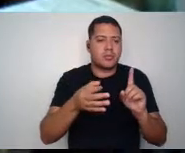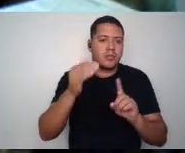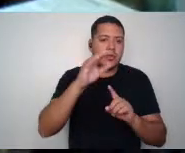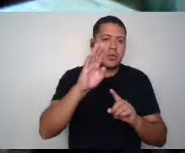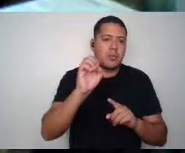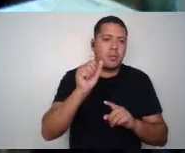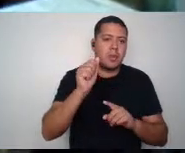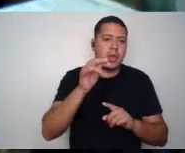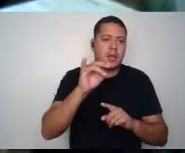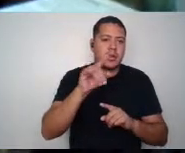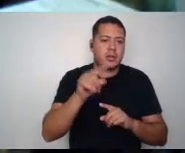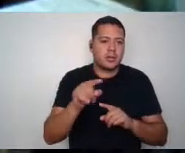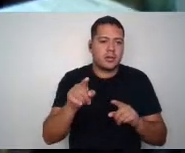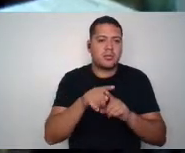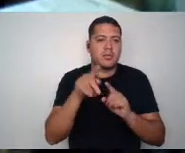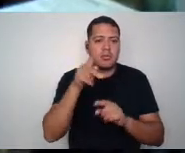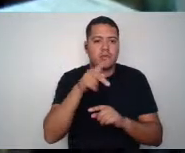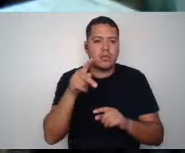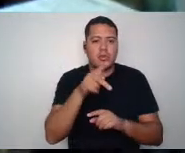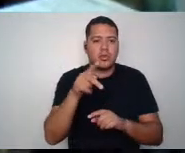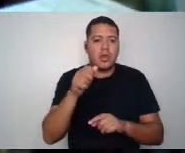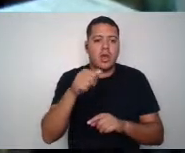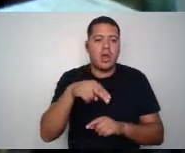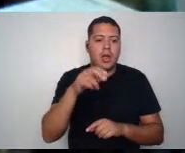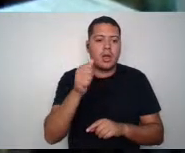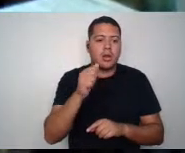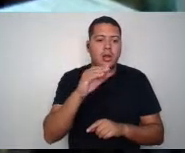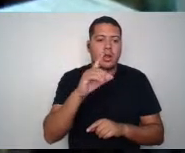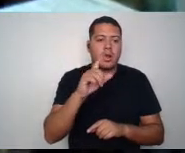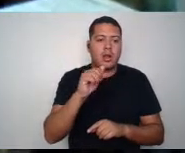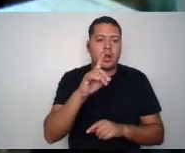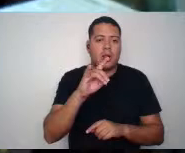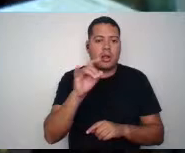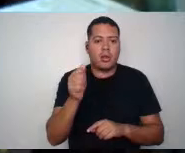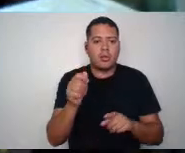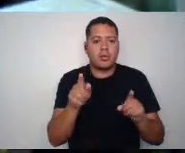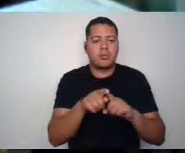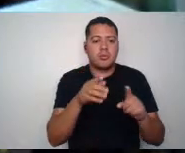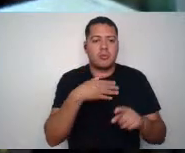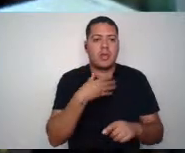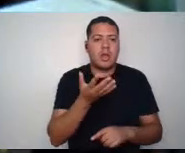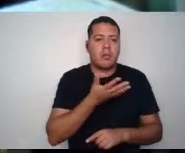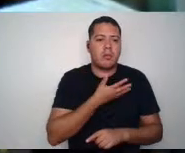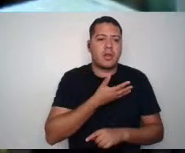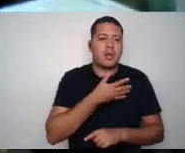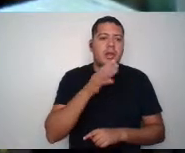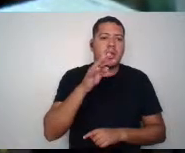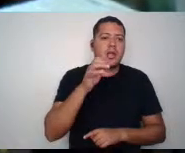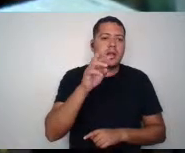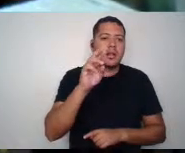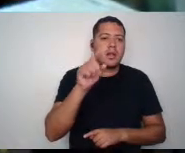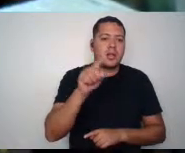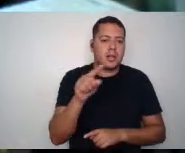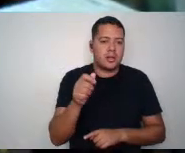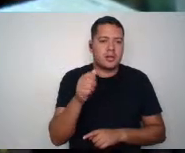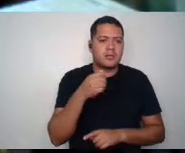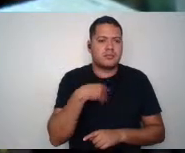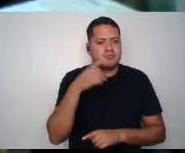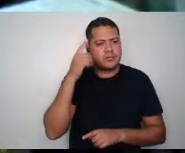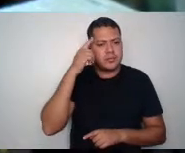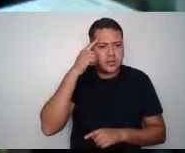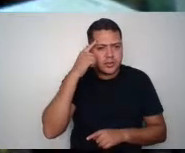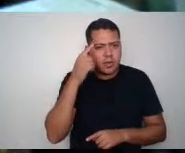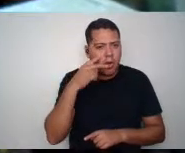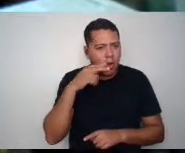Professor Ana Cláudia, and my dear friend Teresa Coelho Moreira. I was